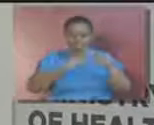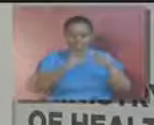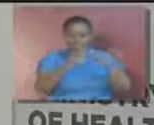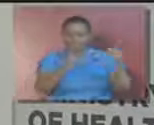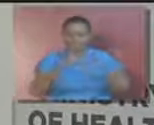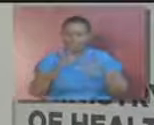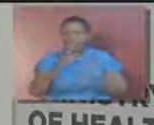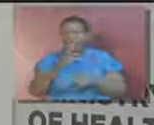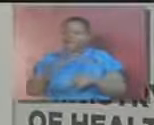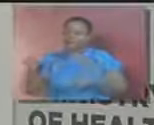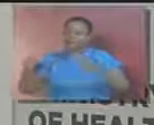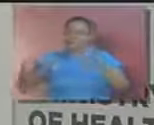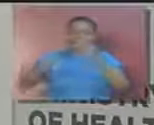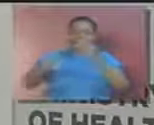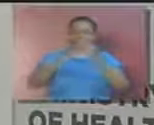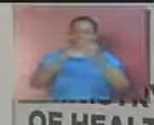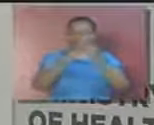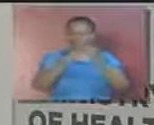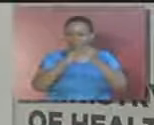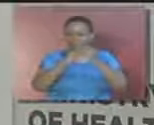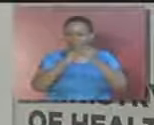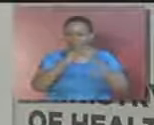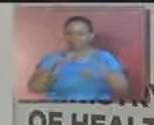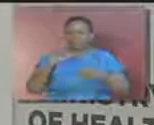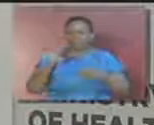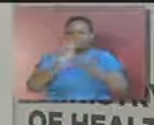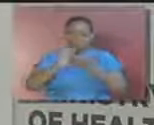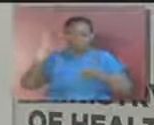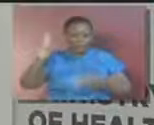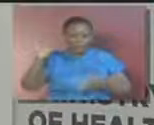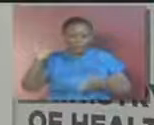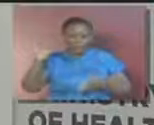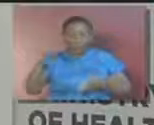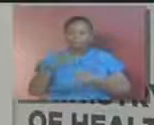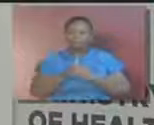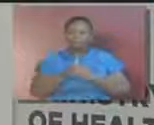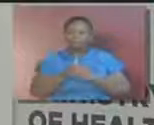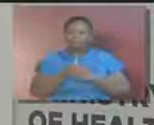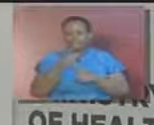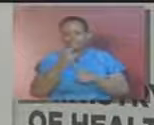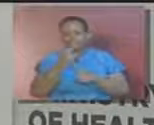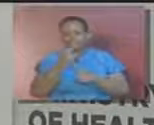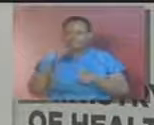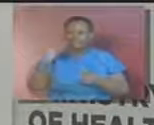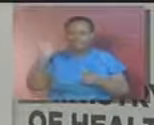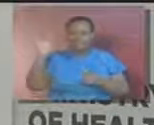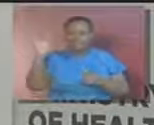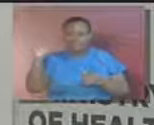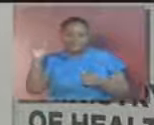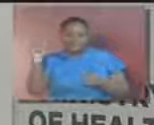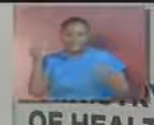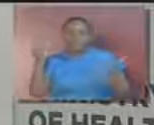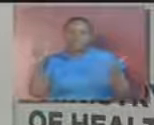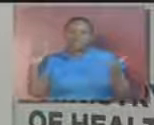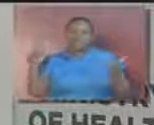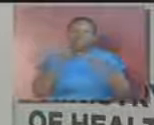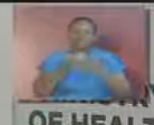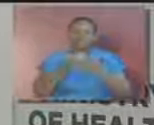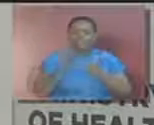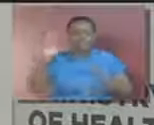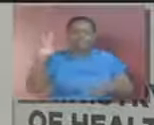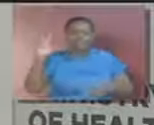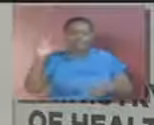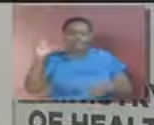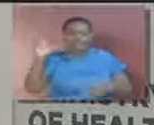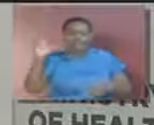it's between 280, it's probably gone up to closer to 300 by now. So that's the sort of sample size you're looking at. It's a very small